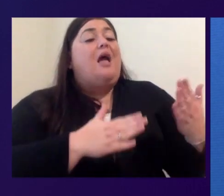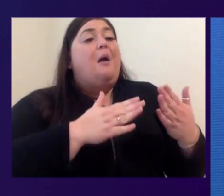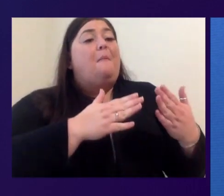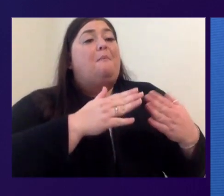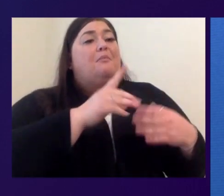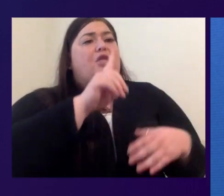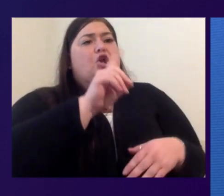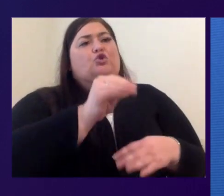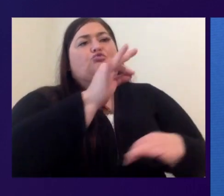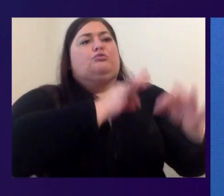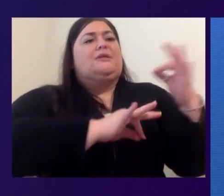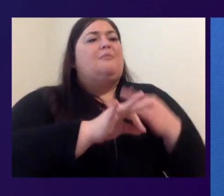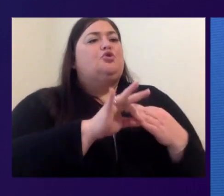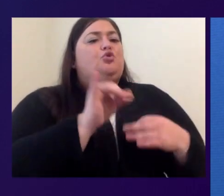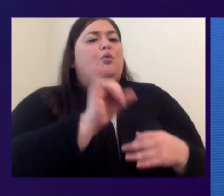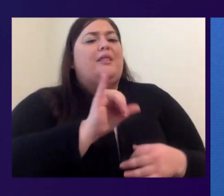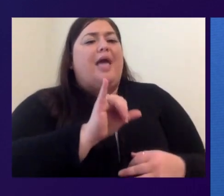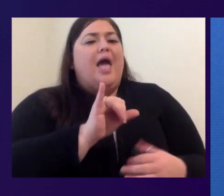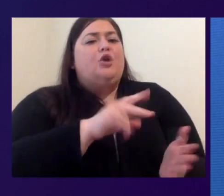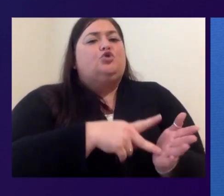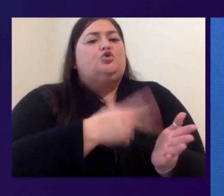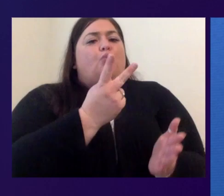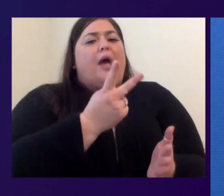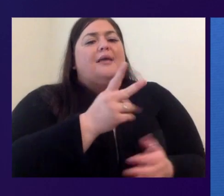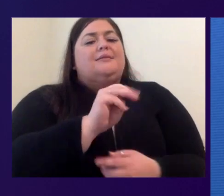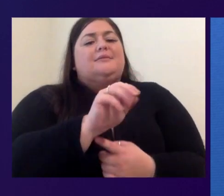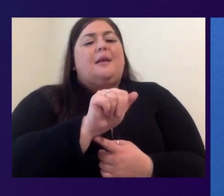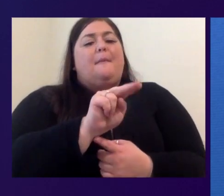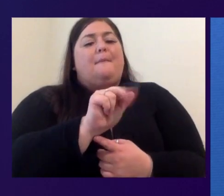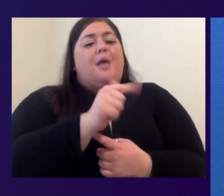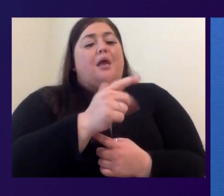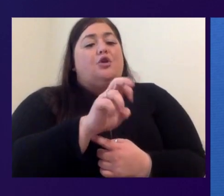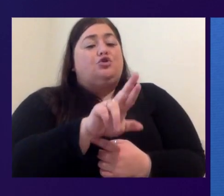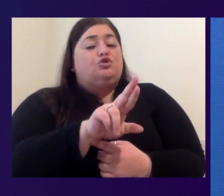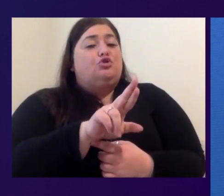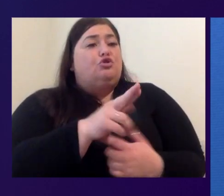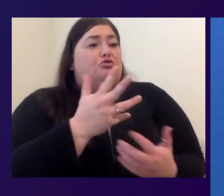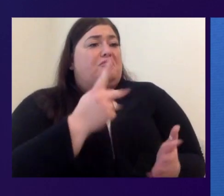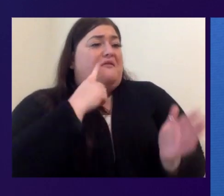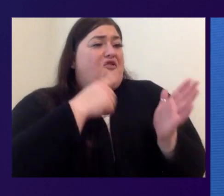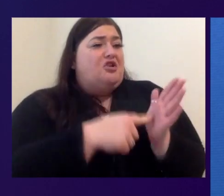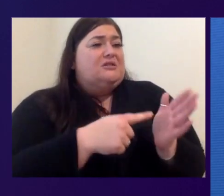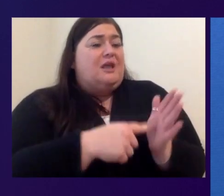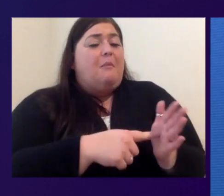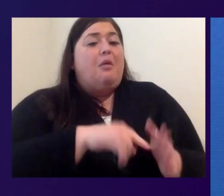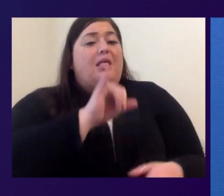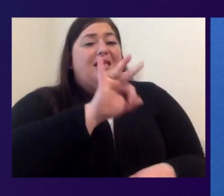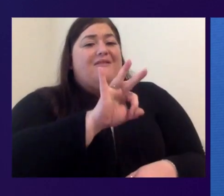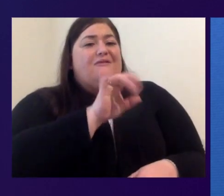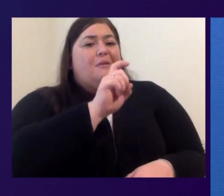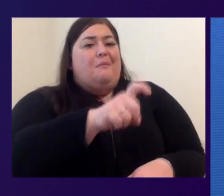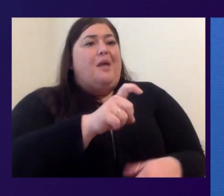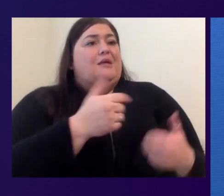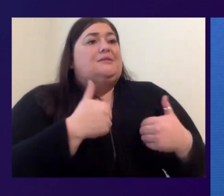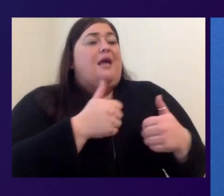past. So you can think about device management, for example. I have a great customer who needs to have SOC compliance across his customer base, his end